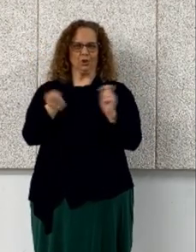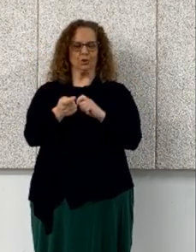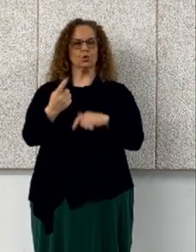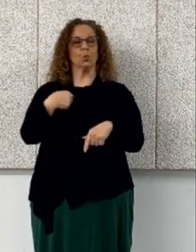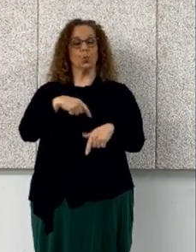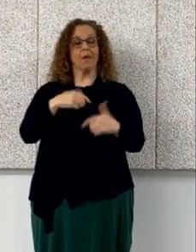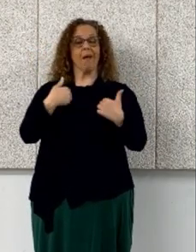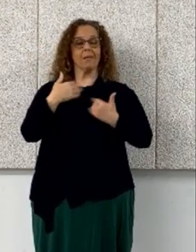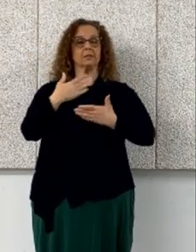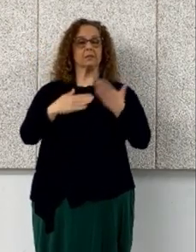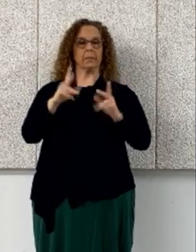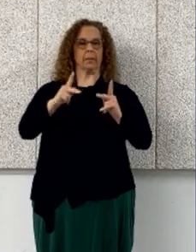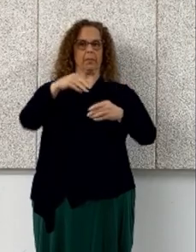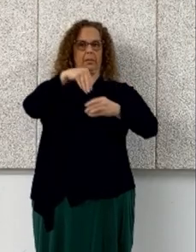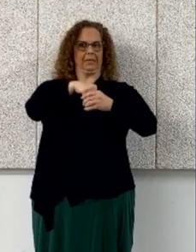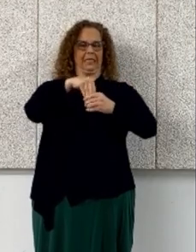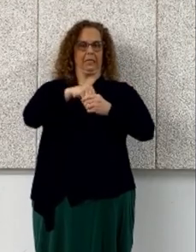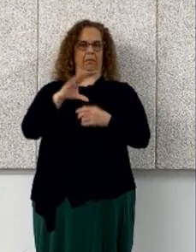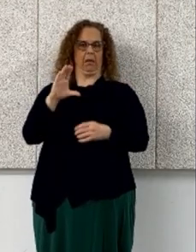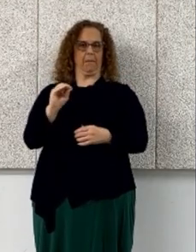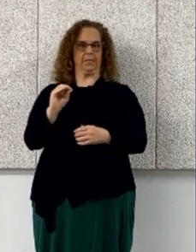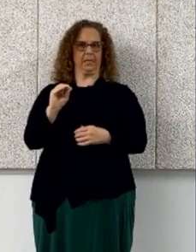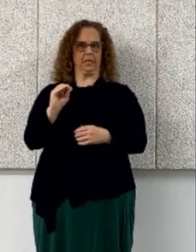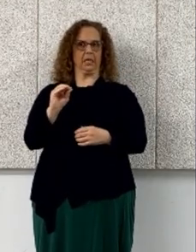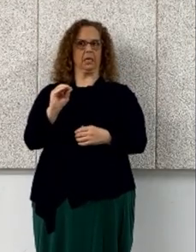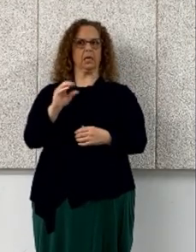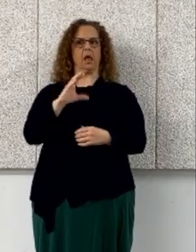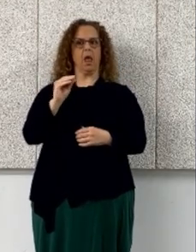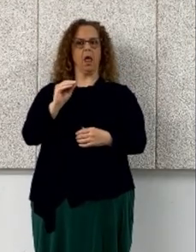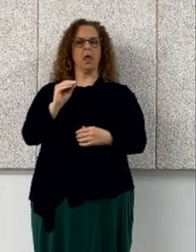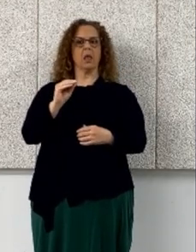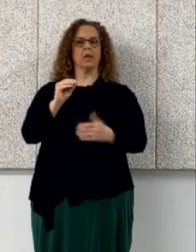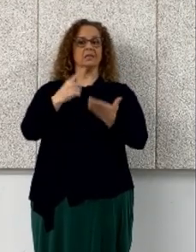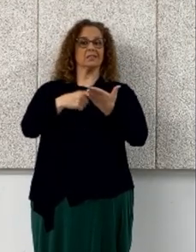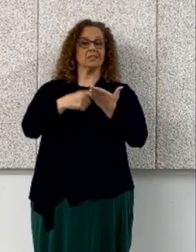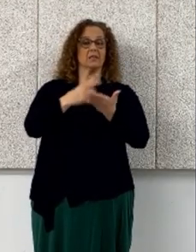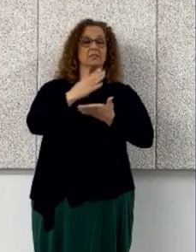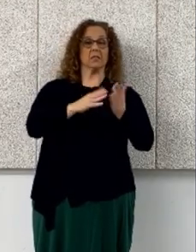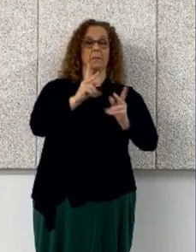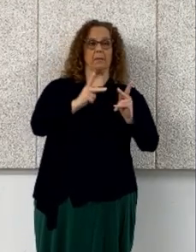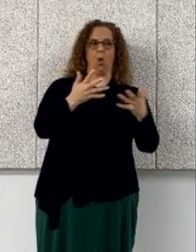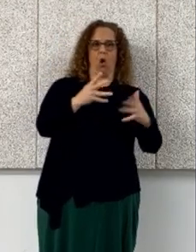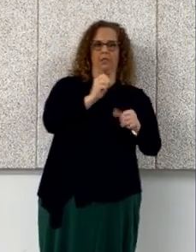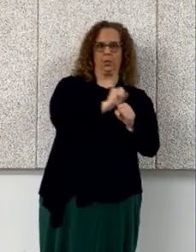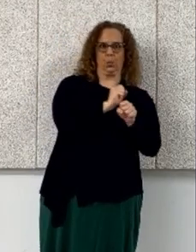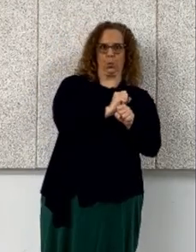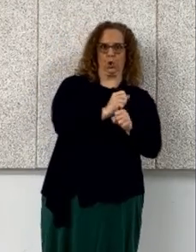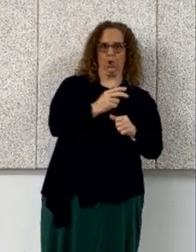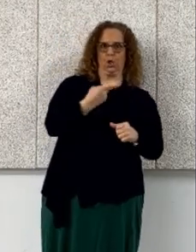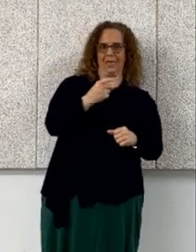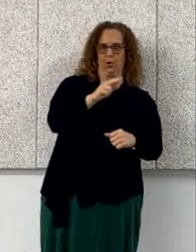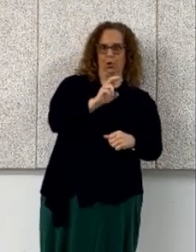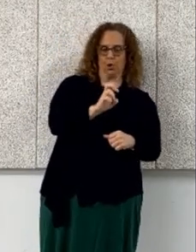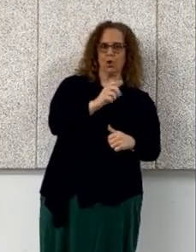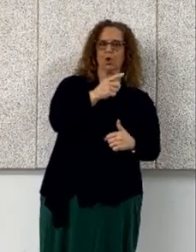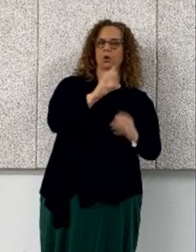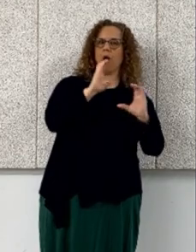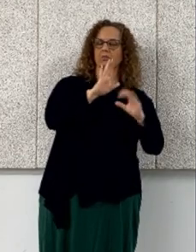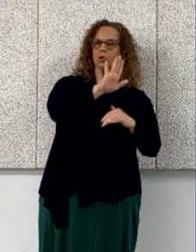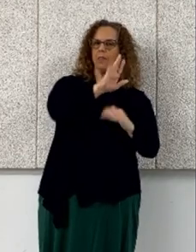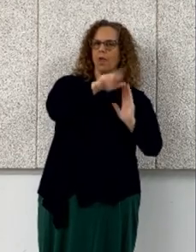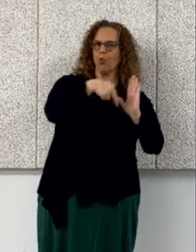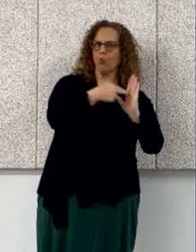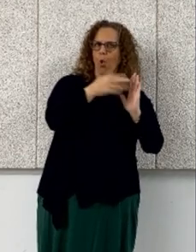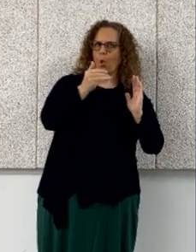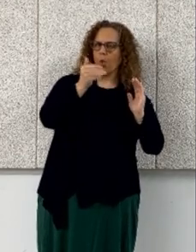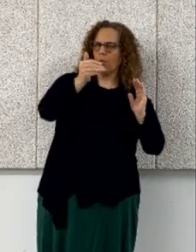internally and staff that we've been in conversation with about their ongoing role with the organization. And so there was a lot of conversation about what they wanted their role to